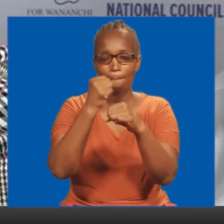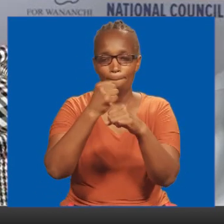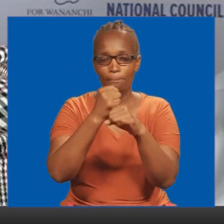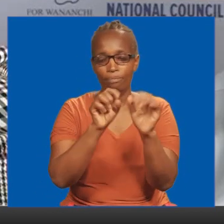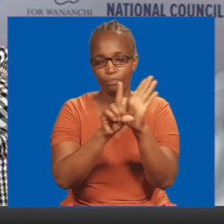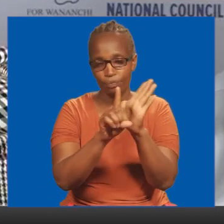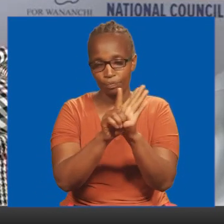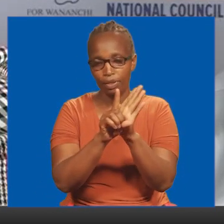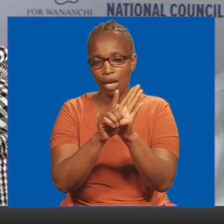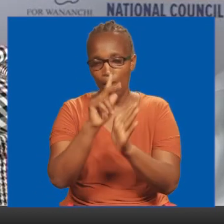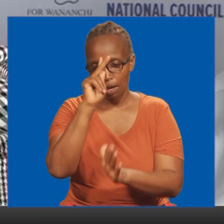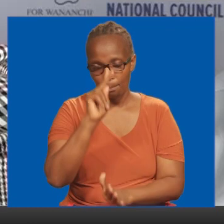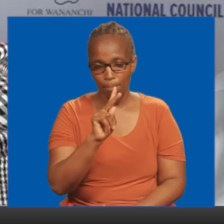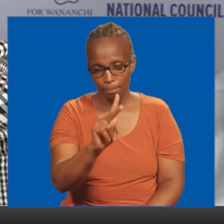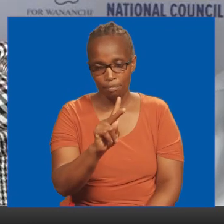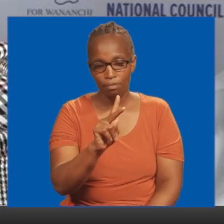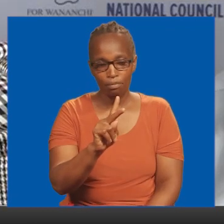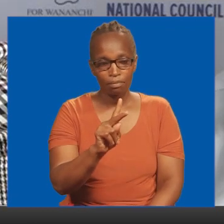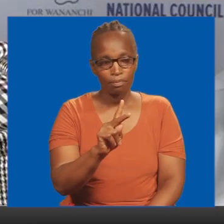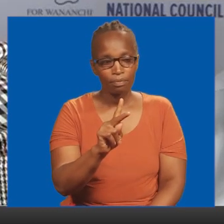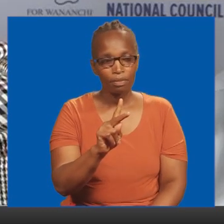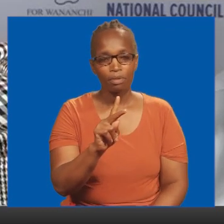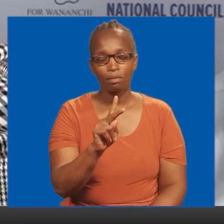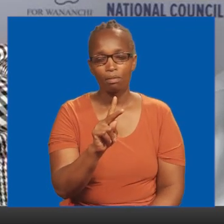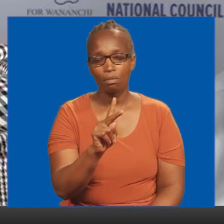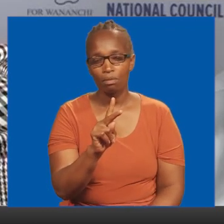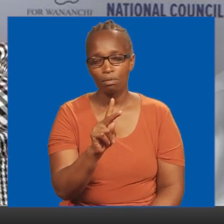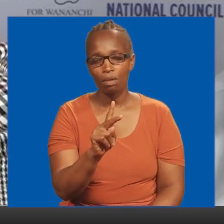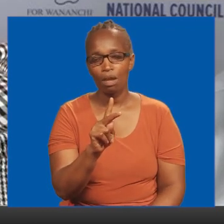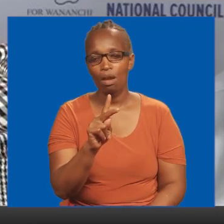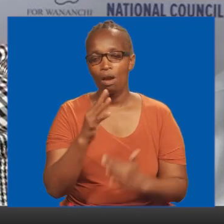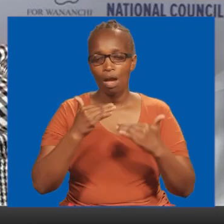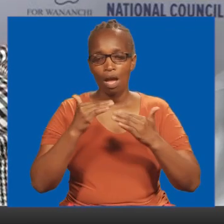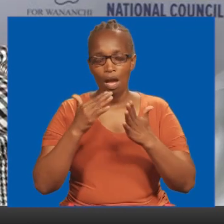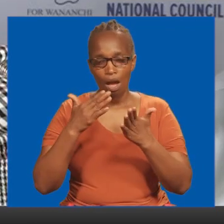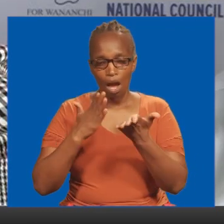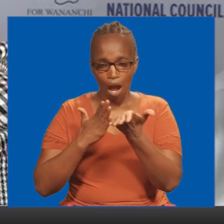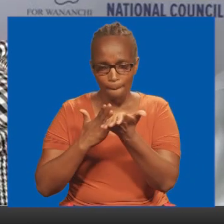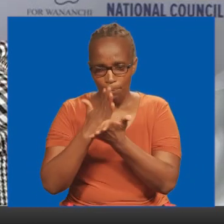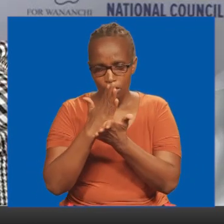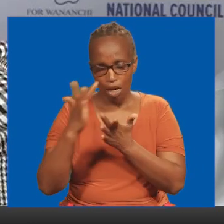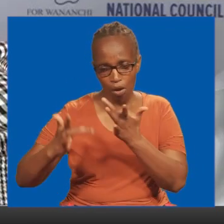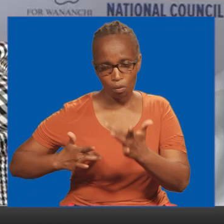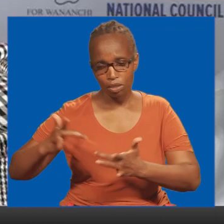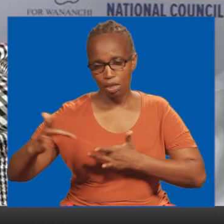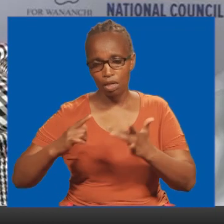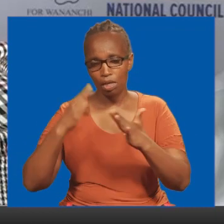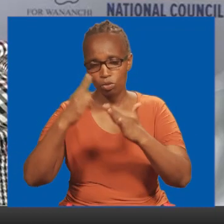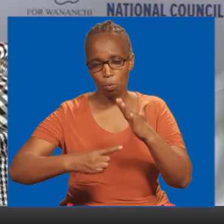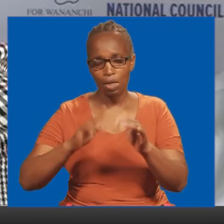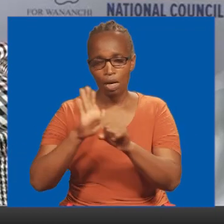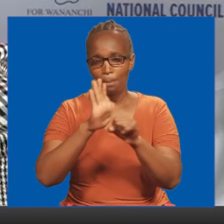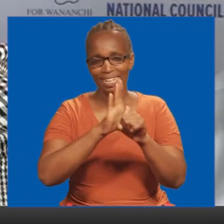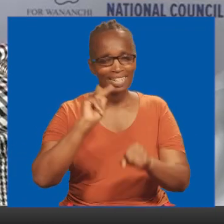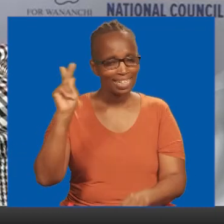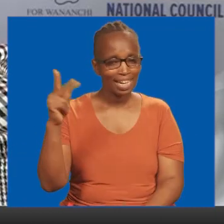of laws and policies. There is, however, a major concern that most Kenyans